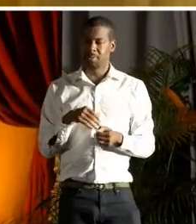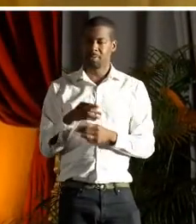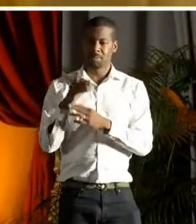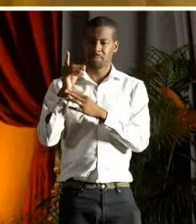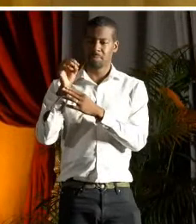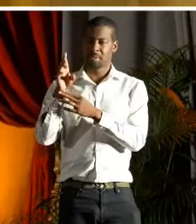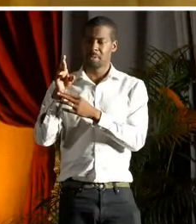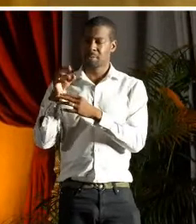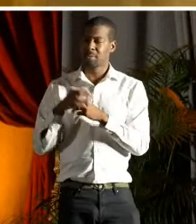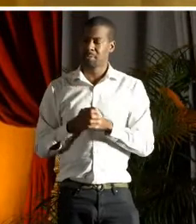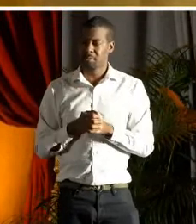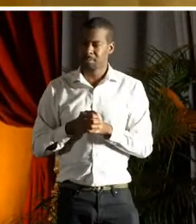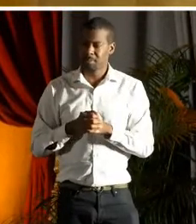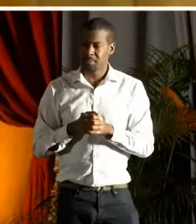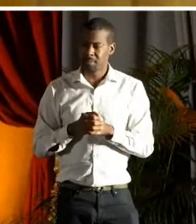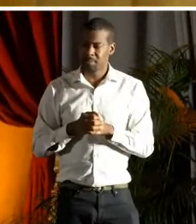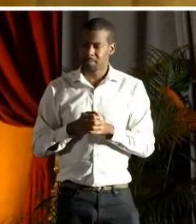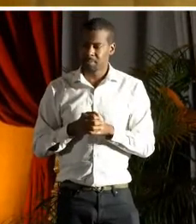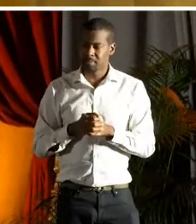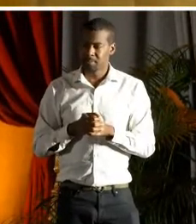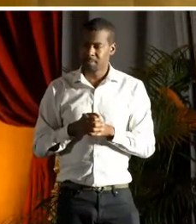Bay.